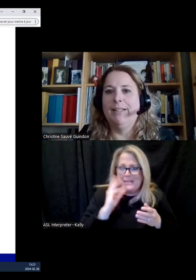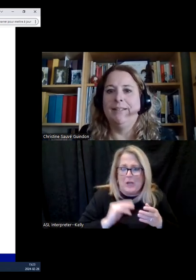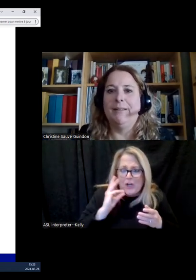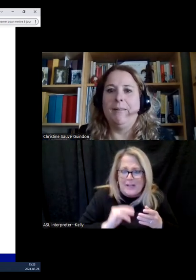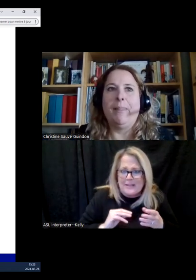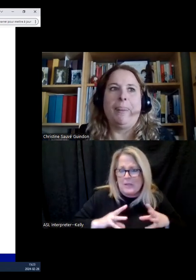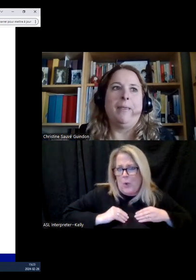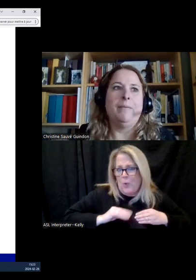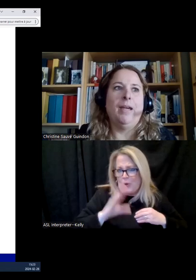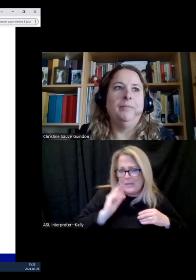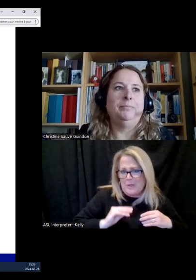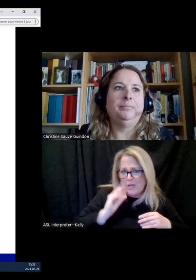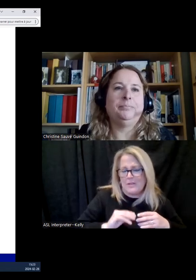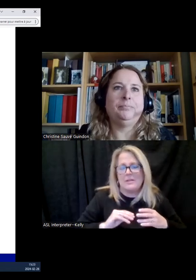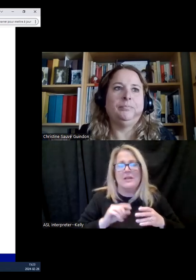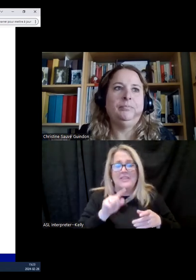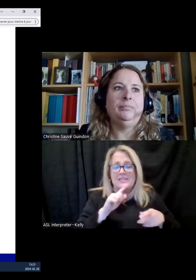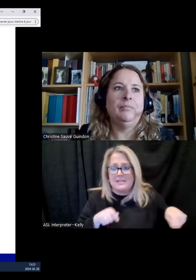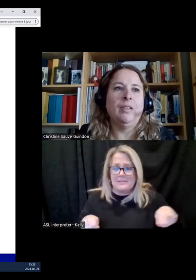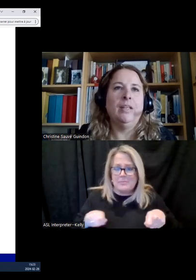mobility, right?